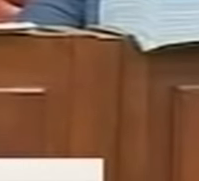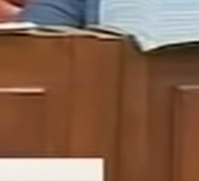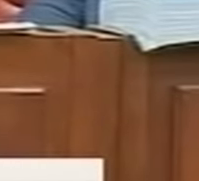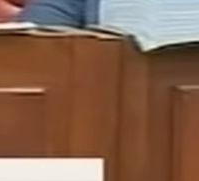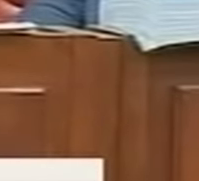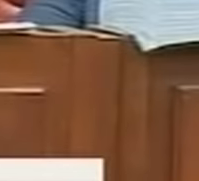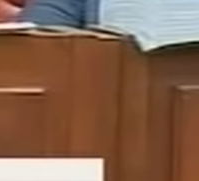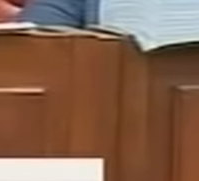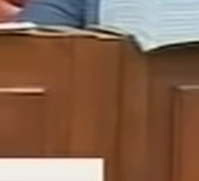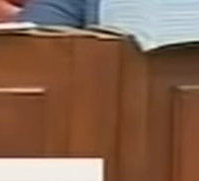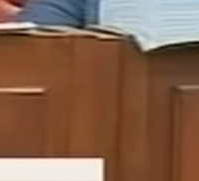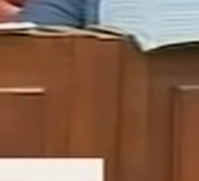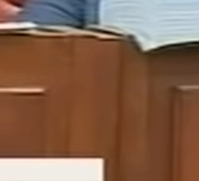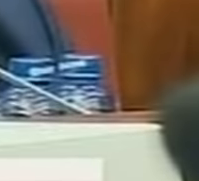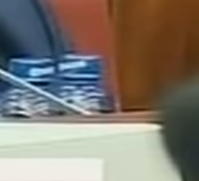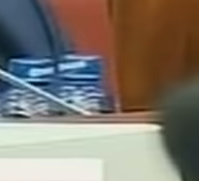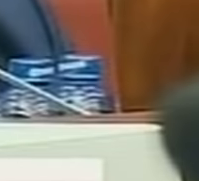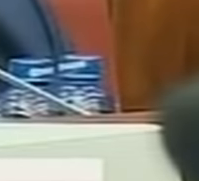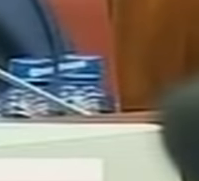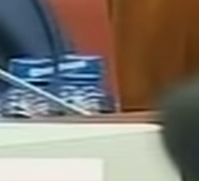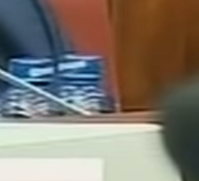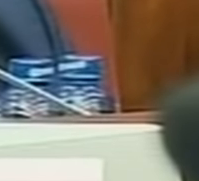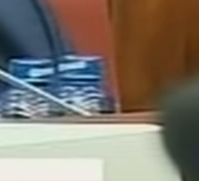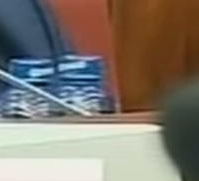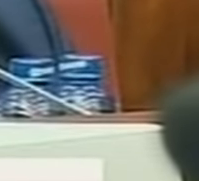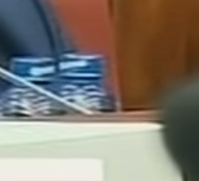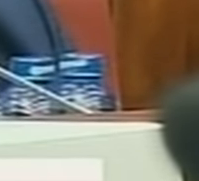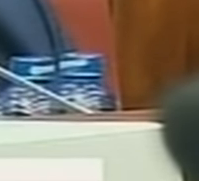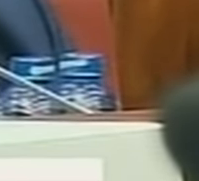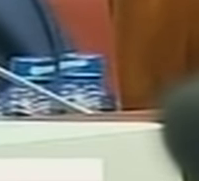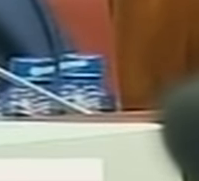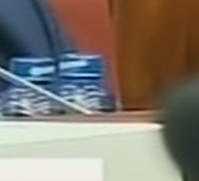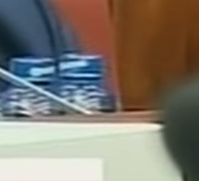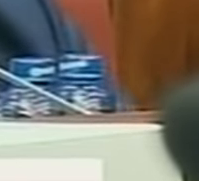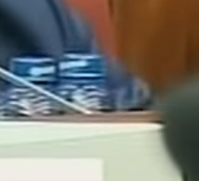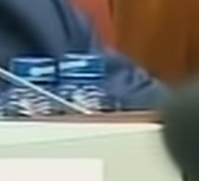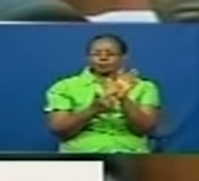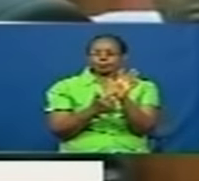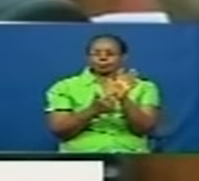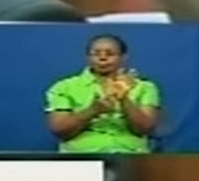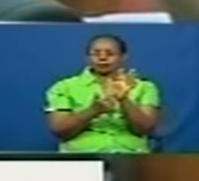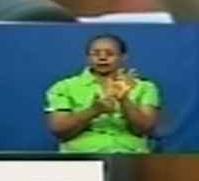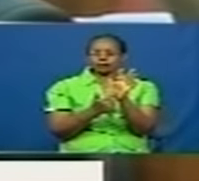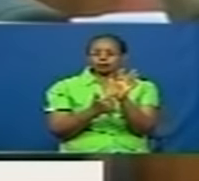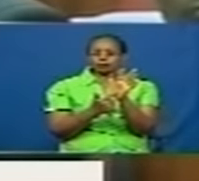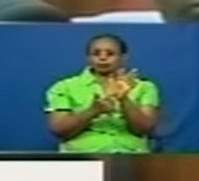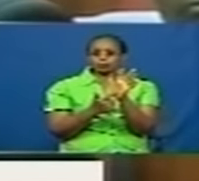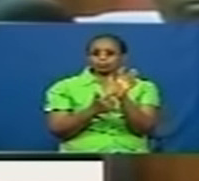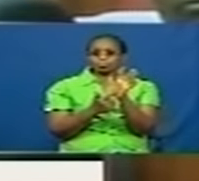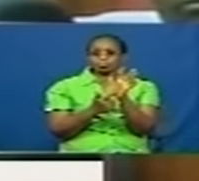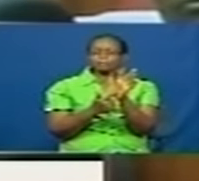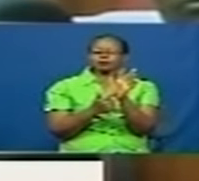MCA was demanding 20 million shillings, demands that would have cost the county millions at the expense of development. There is, number